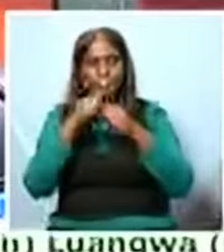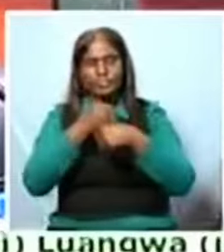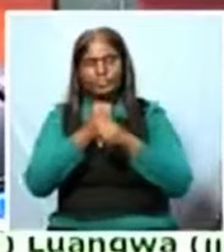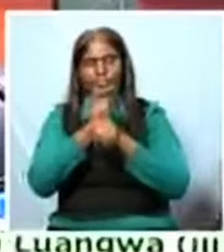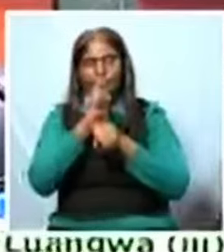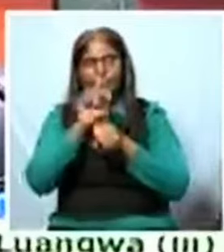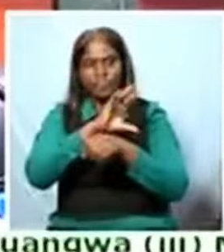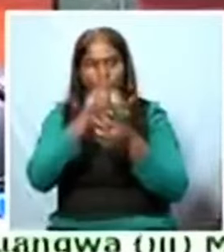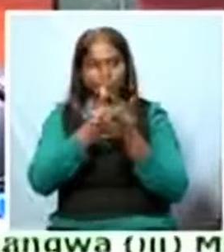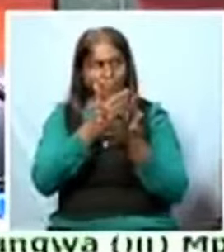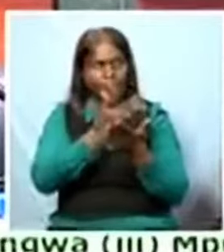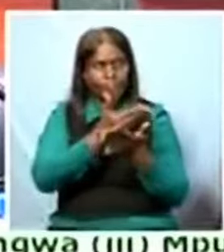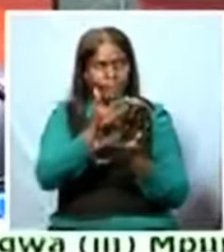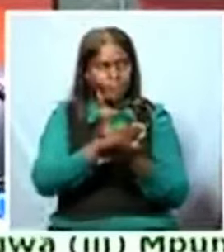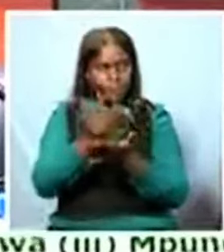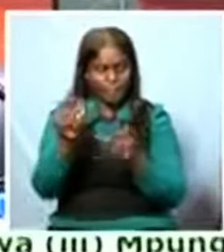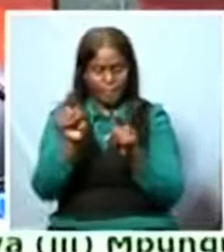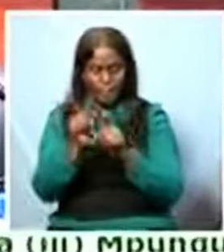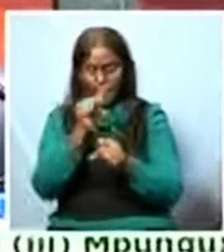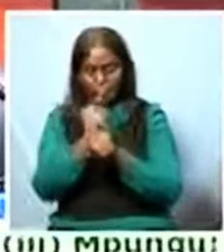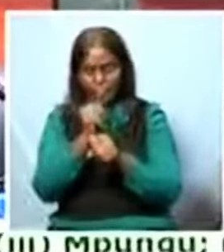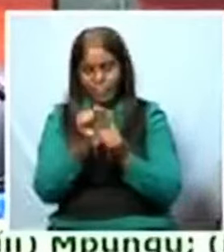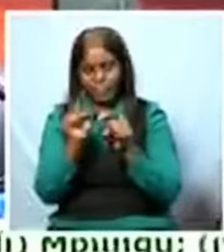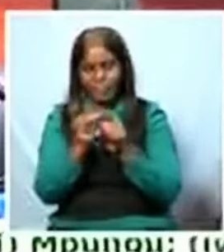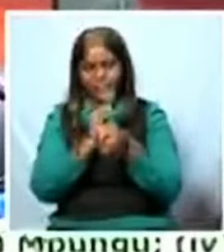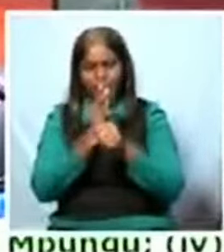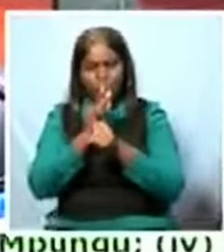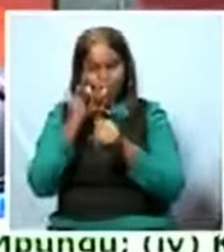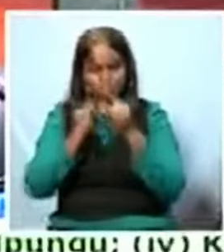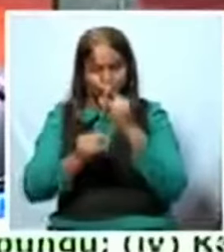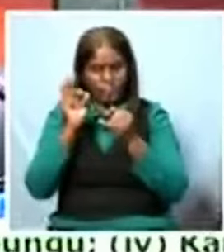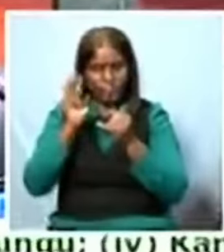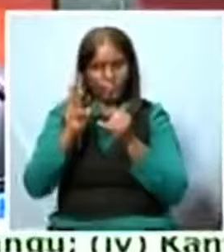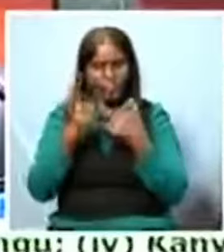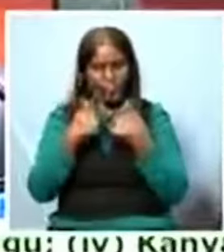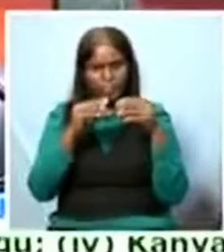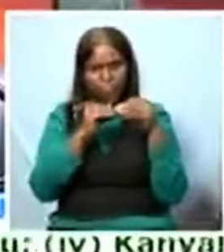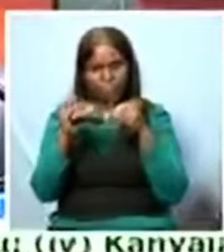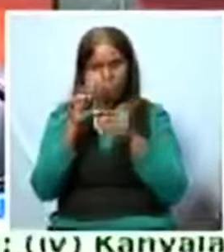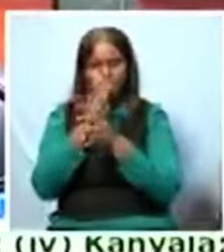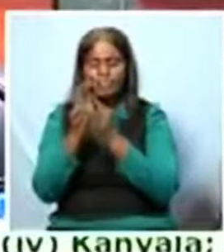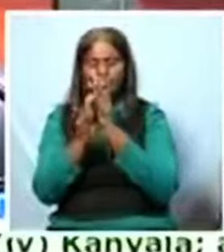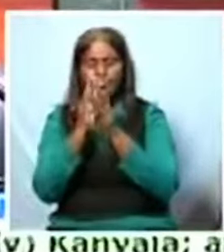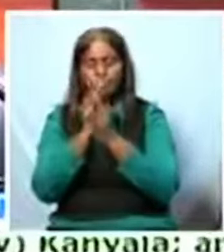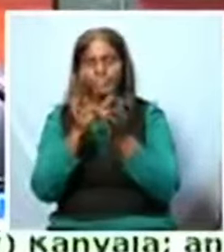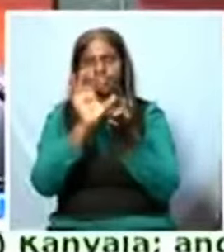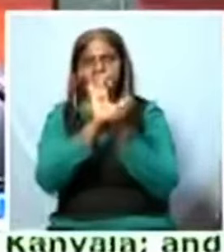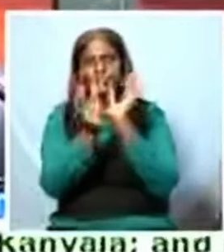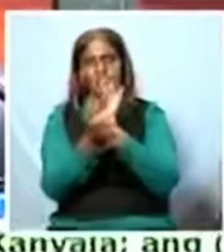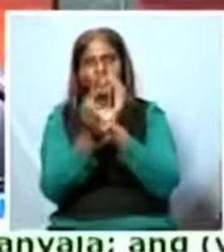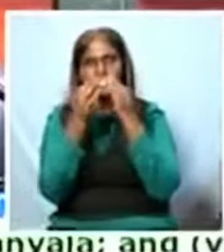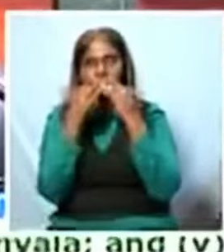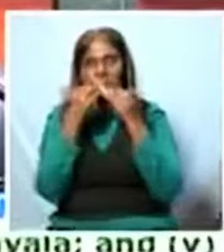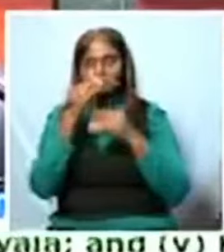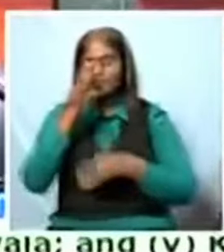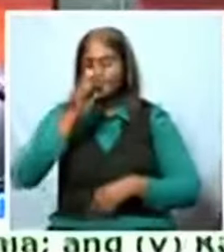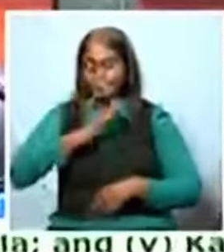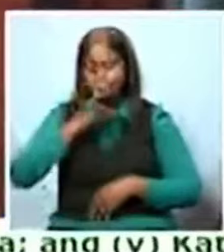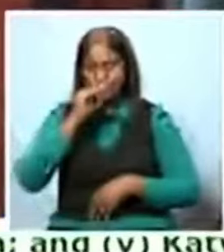the procurement is done, and then we will be on those sites to construct the towers. Thank you, Madam